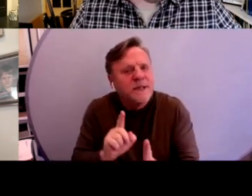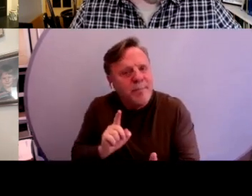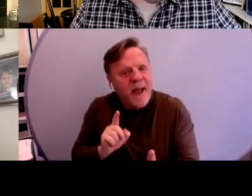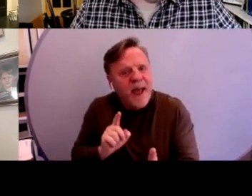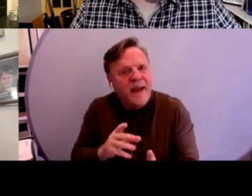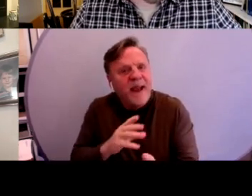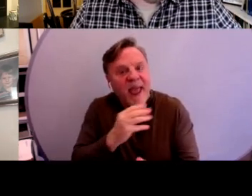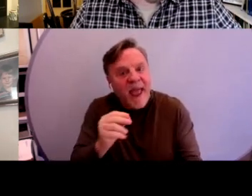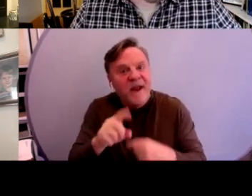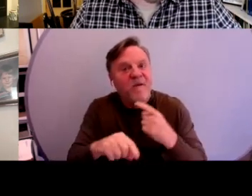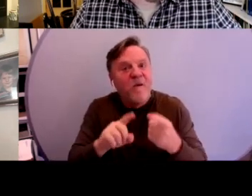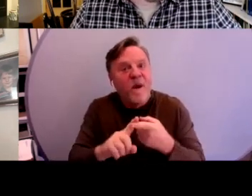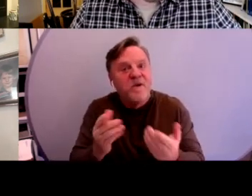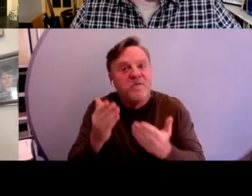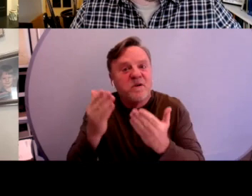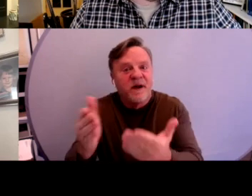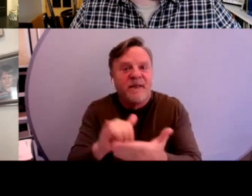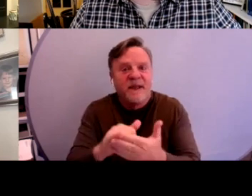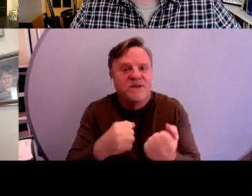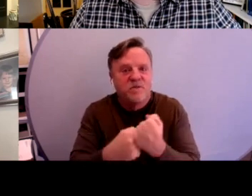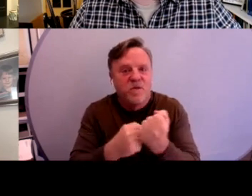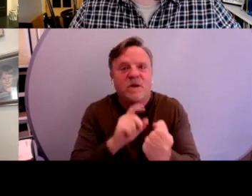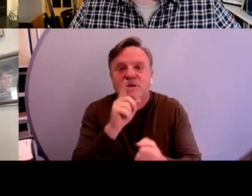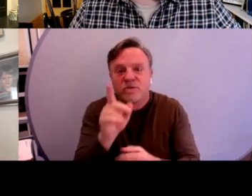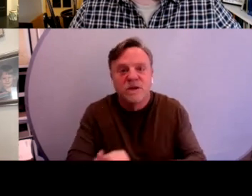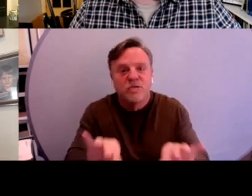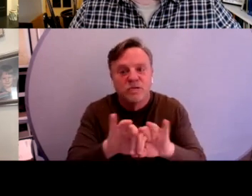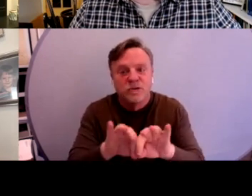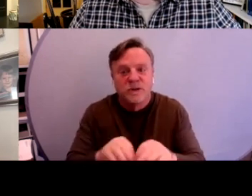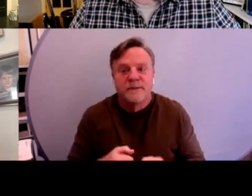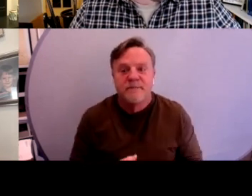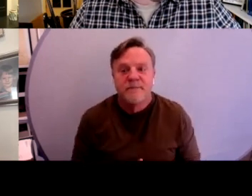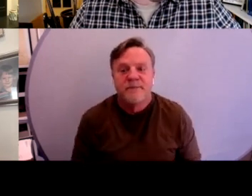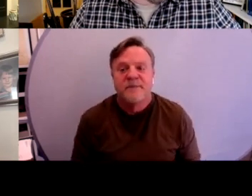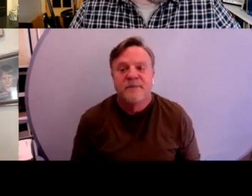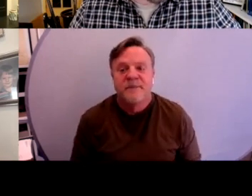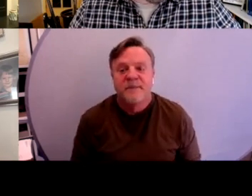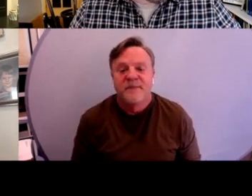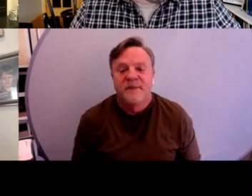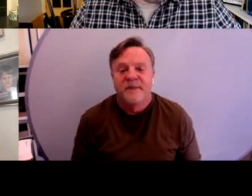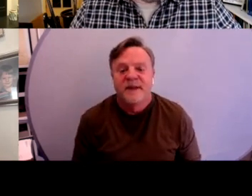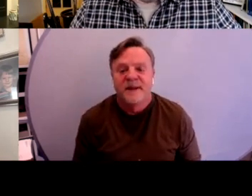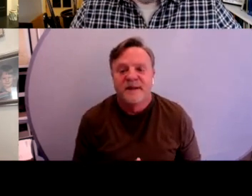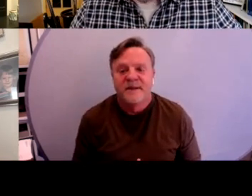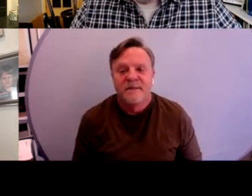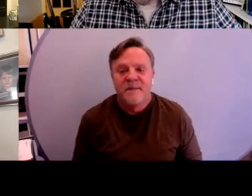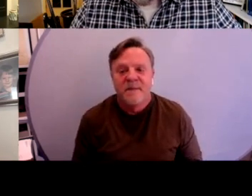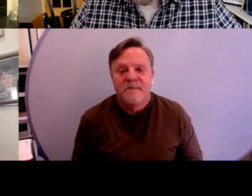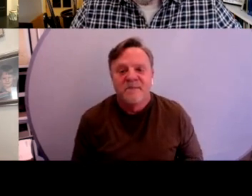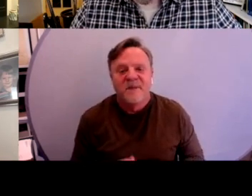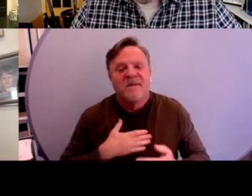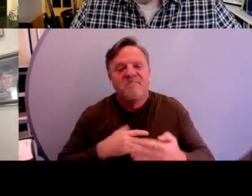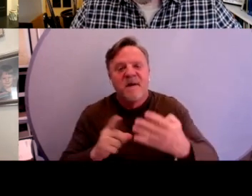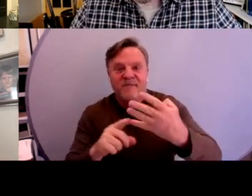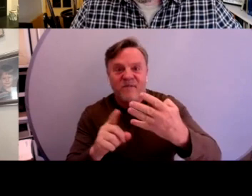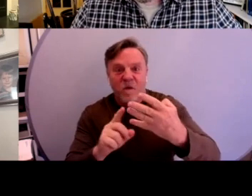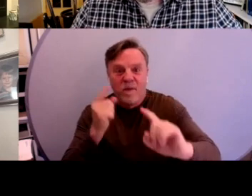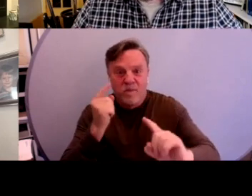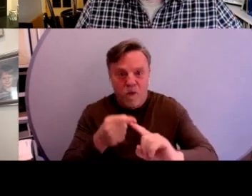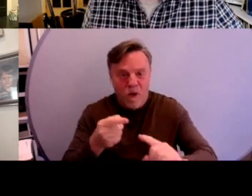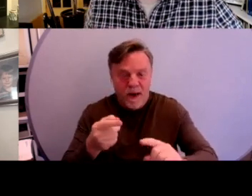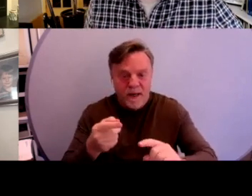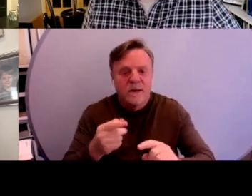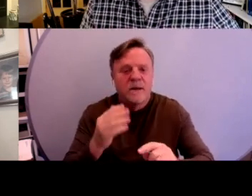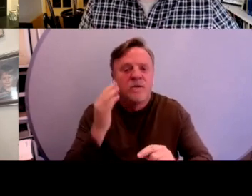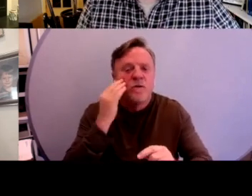as when to provide that support is really crucial. And then my fourth point here is to